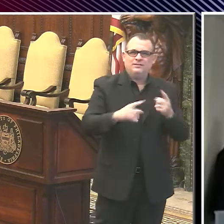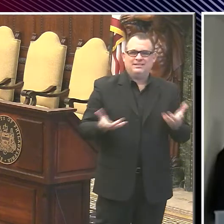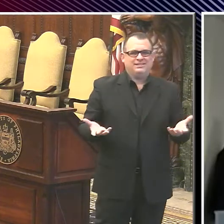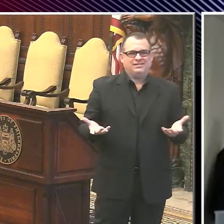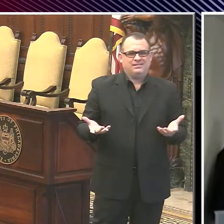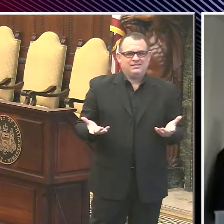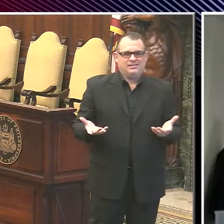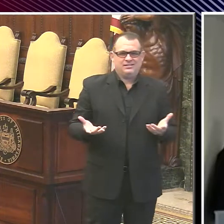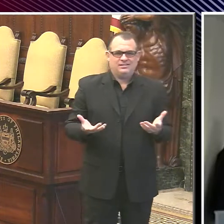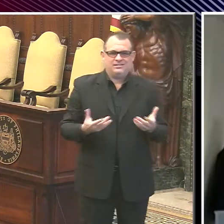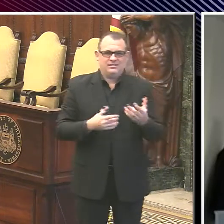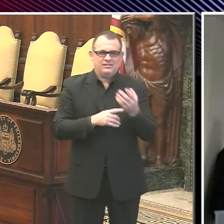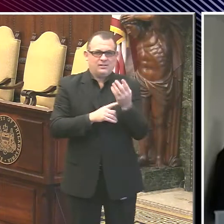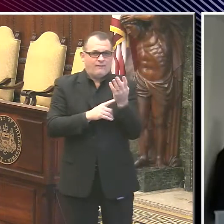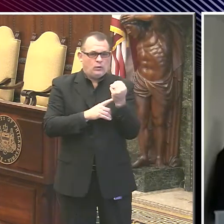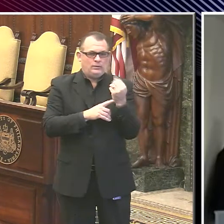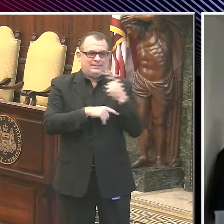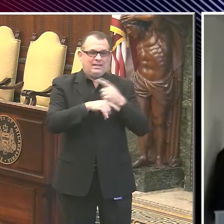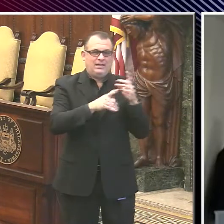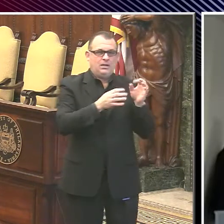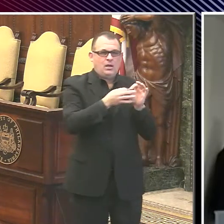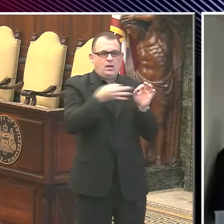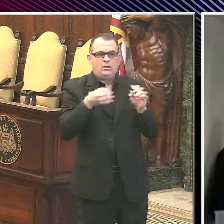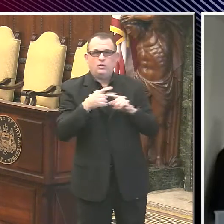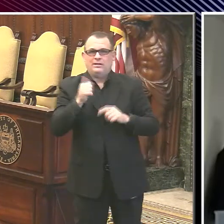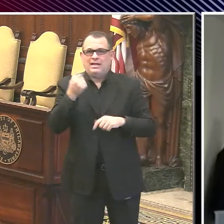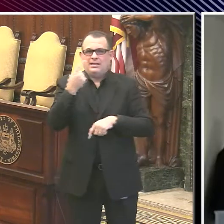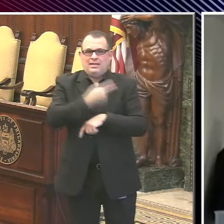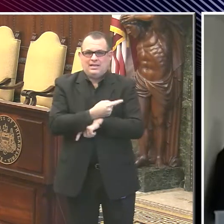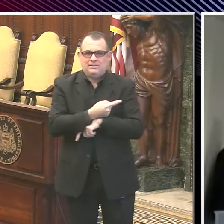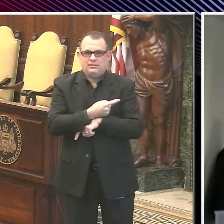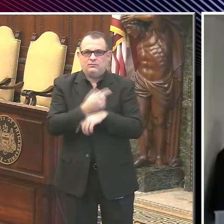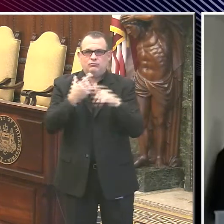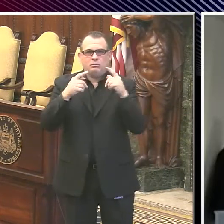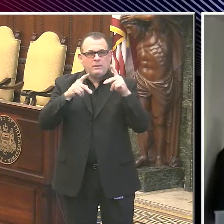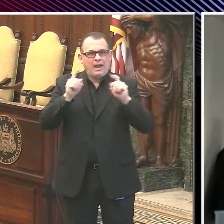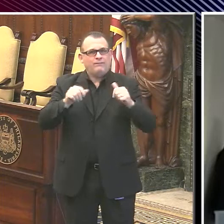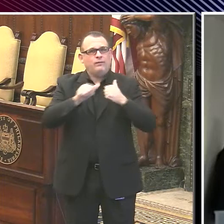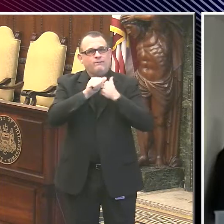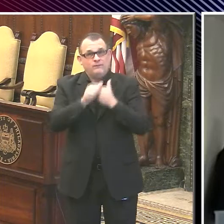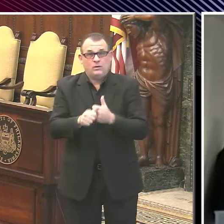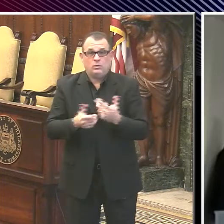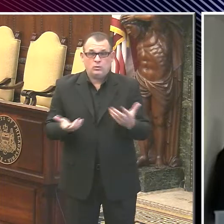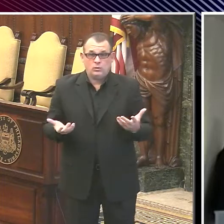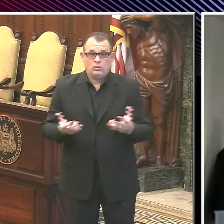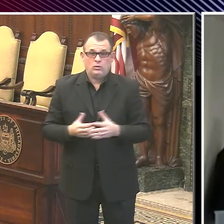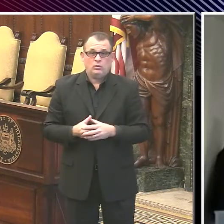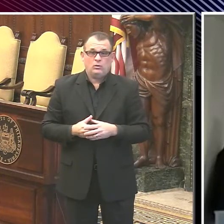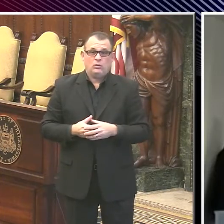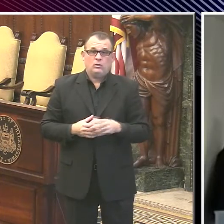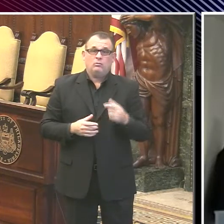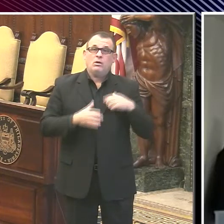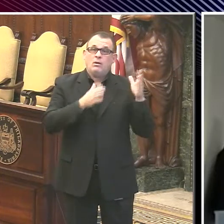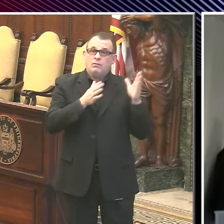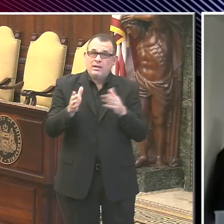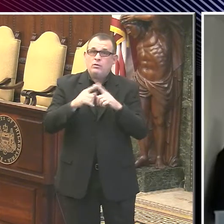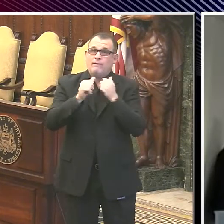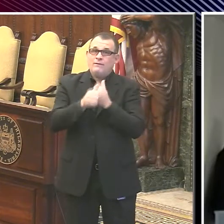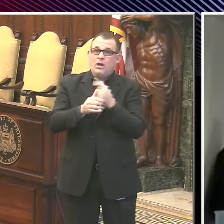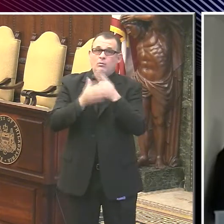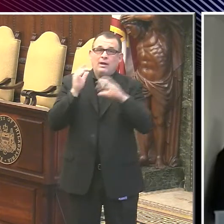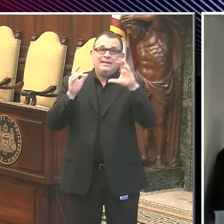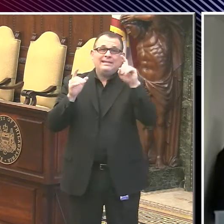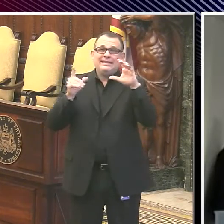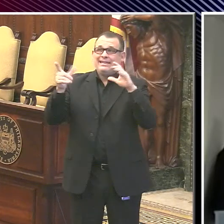more people will stick with it. Philadelphia will follow this CDC guidance, and it's our shortened summary of it is posted